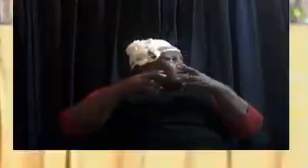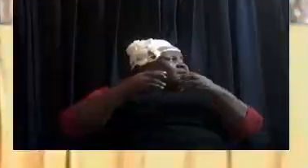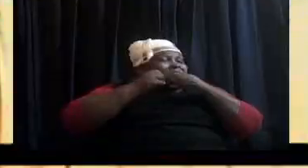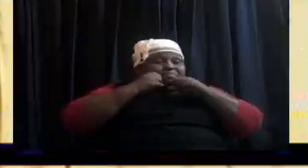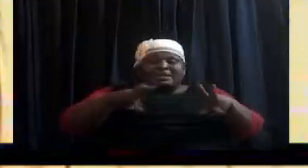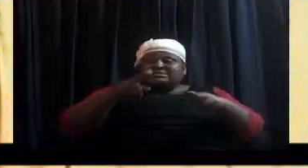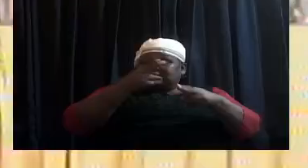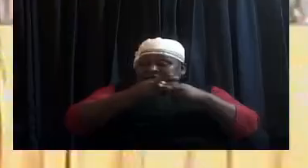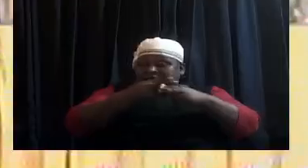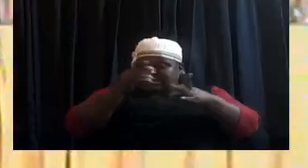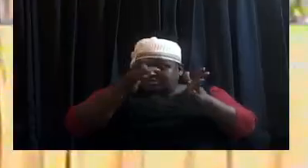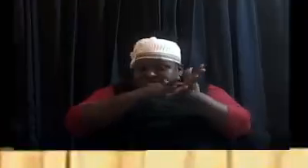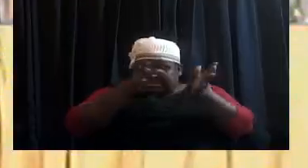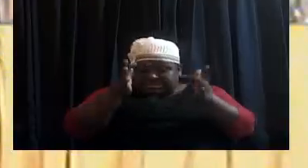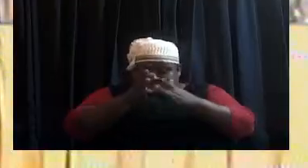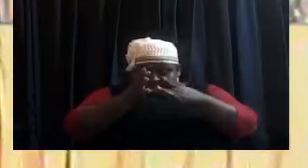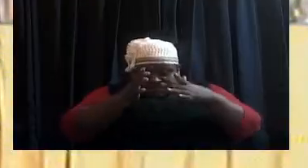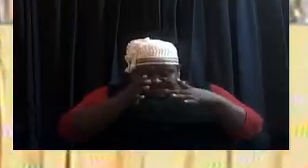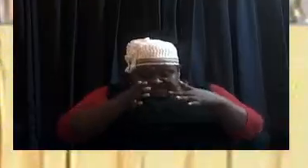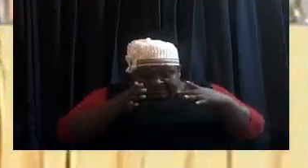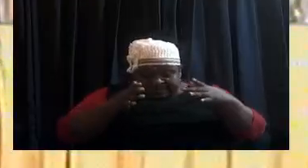Jesus. Hallelujah.